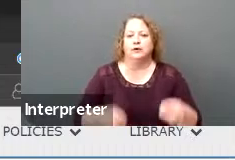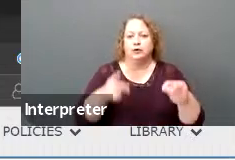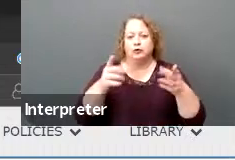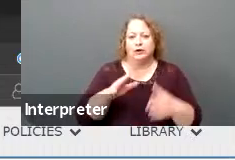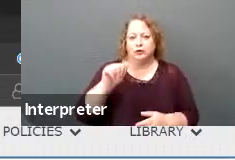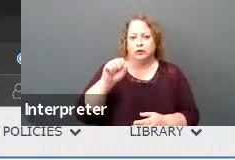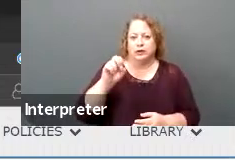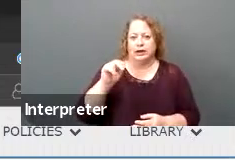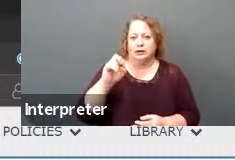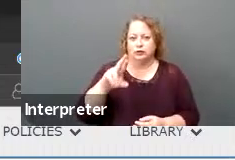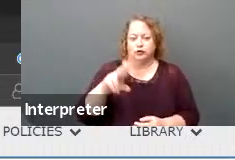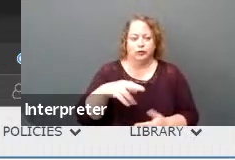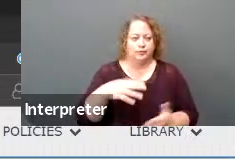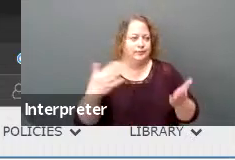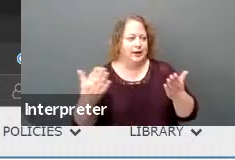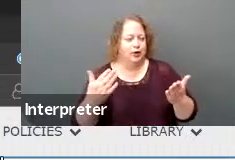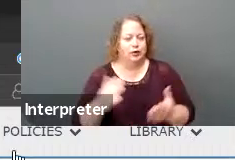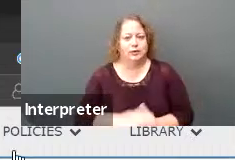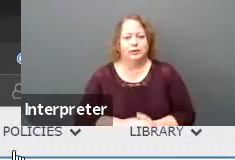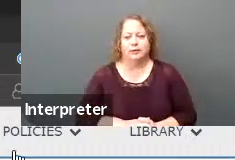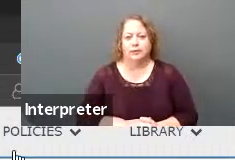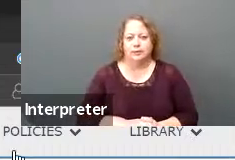Okay, Director Asner, Here.